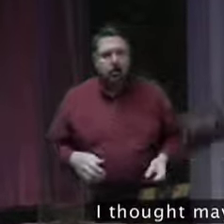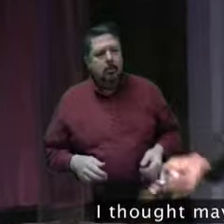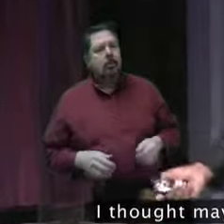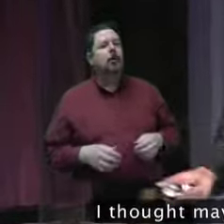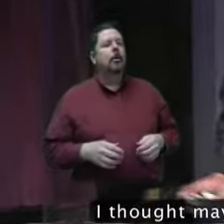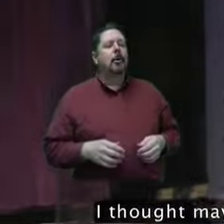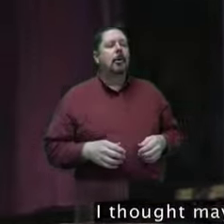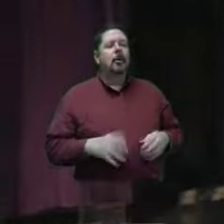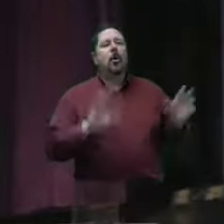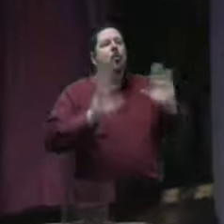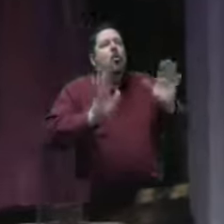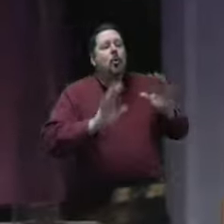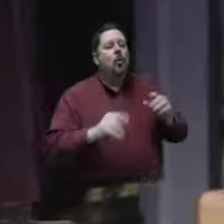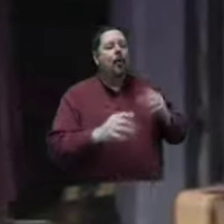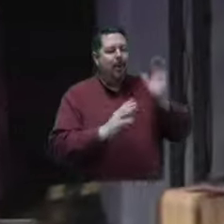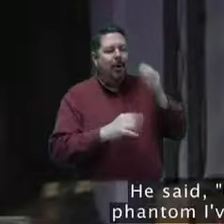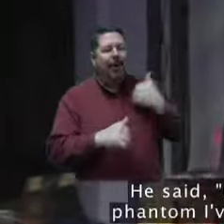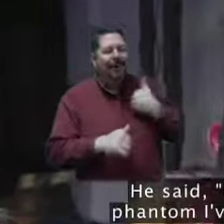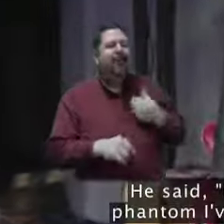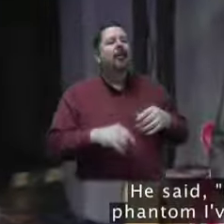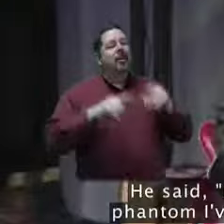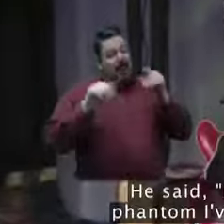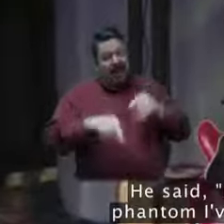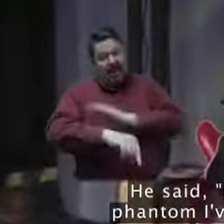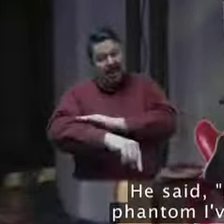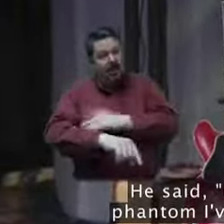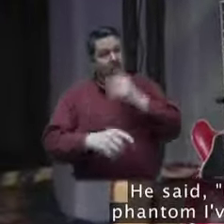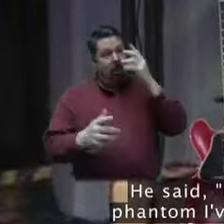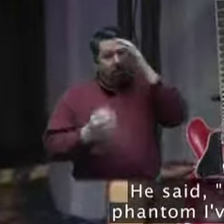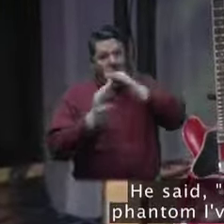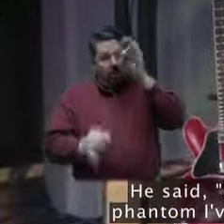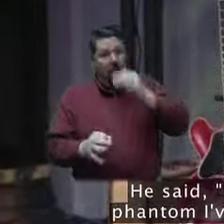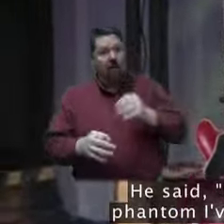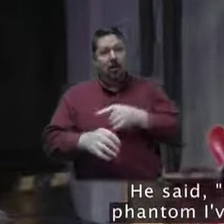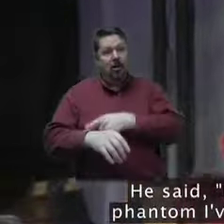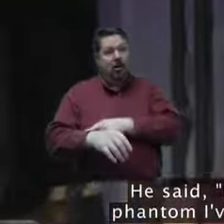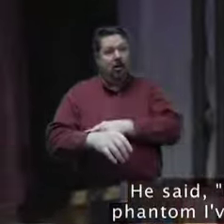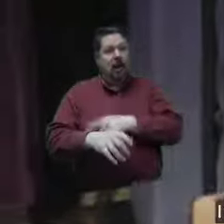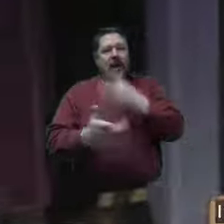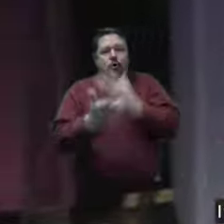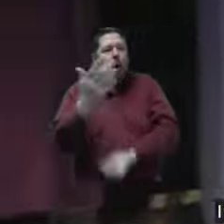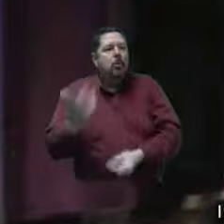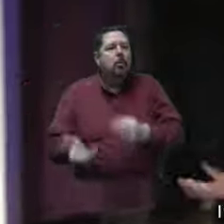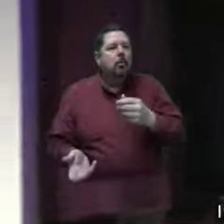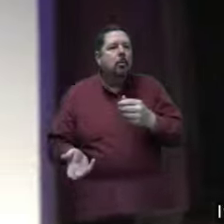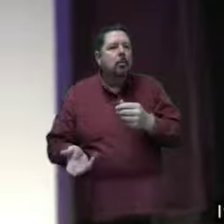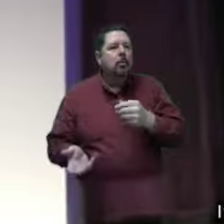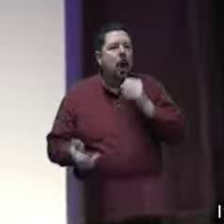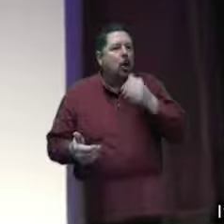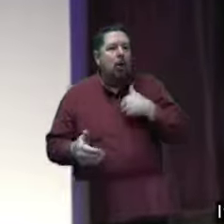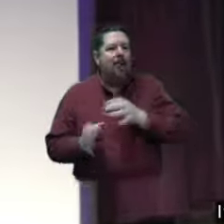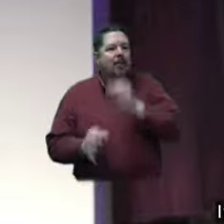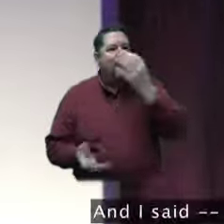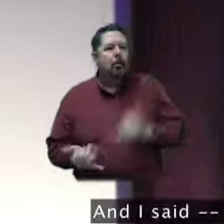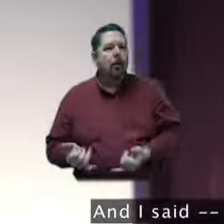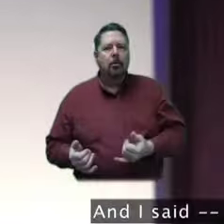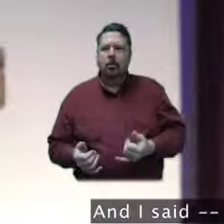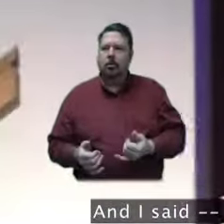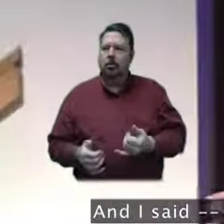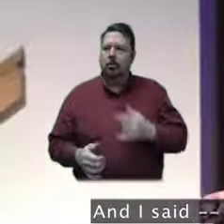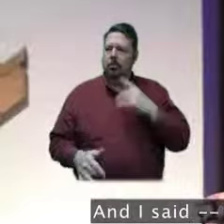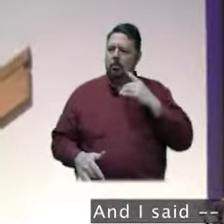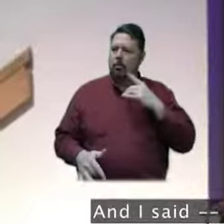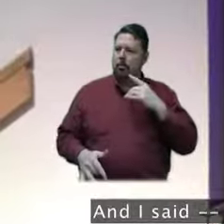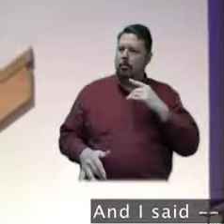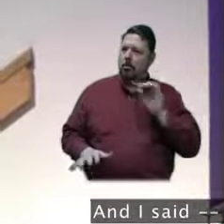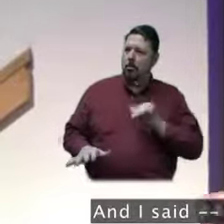box was gone. He said, no, no, no. You know, this phantom I've had for the last 10 years, it's disappeared. And